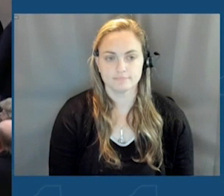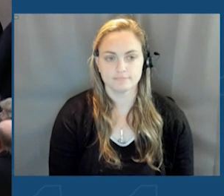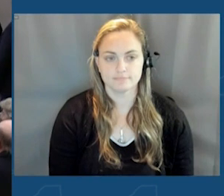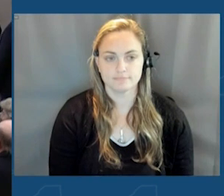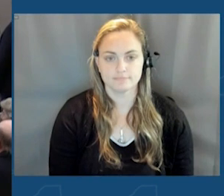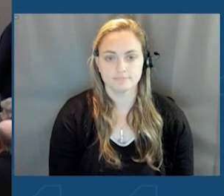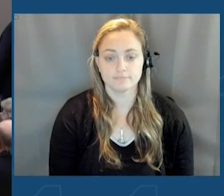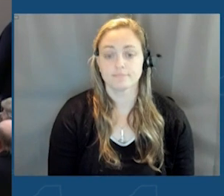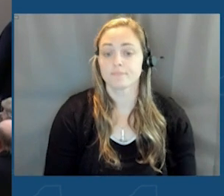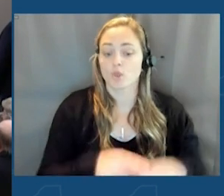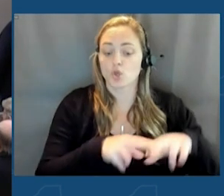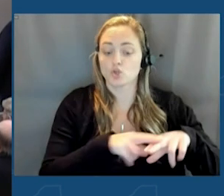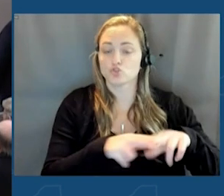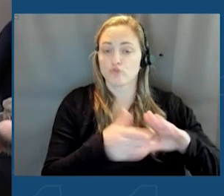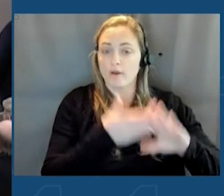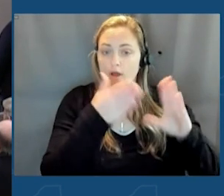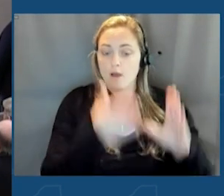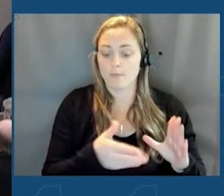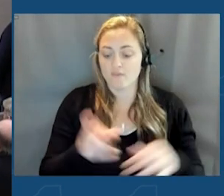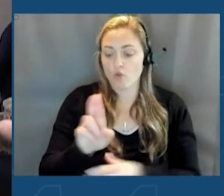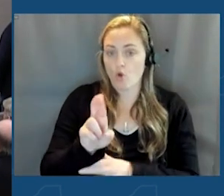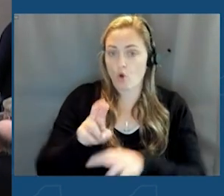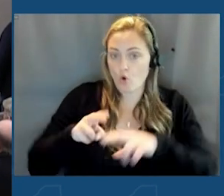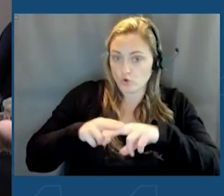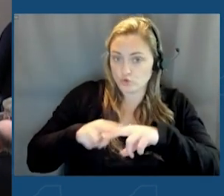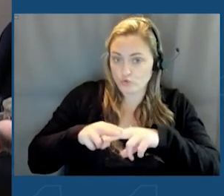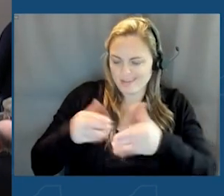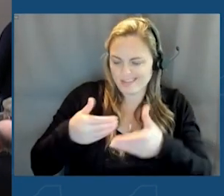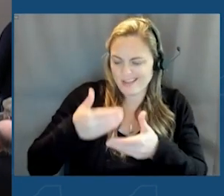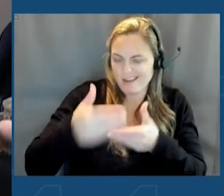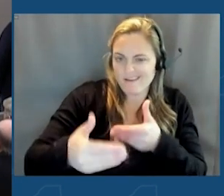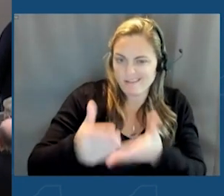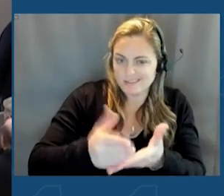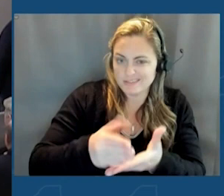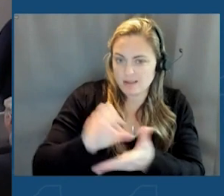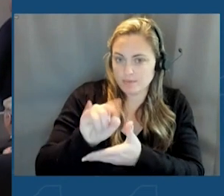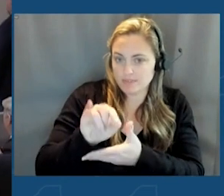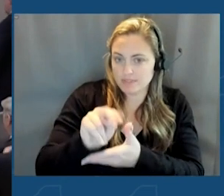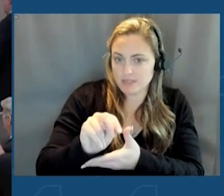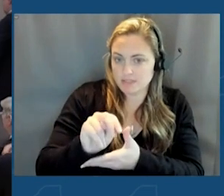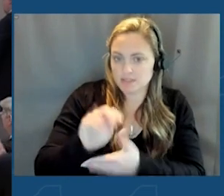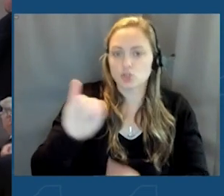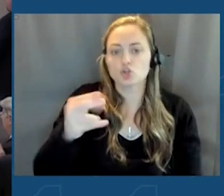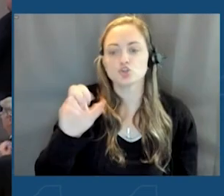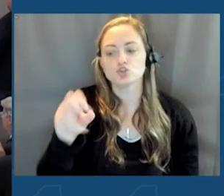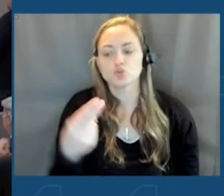Train operator of an R train was a station away. This is Joseph Frankie.